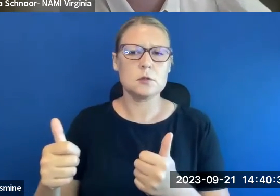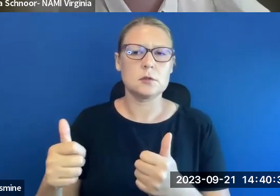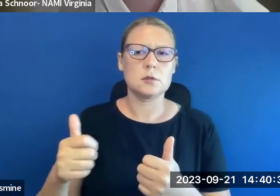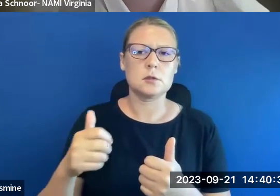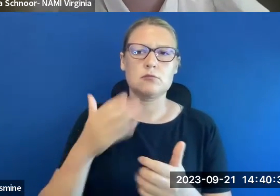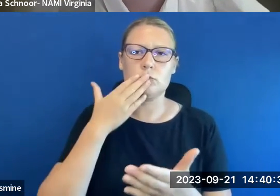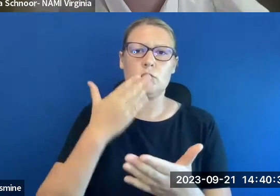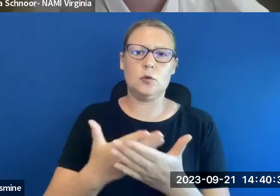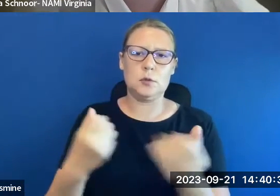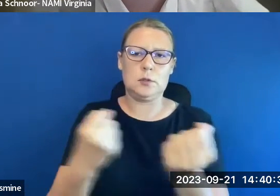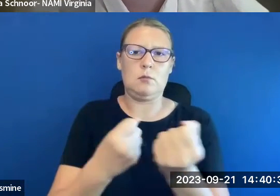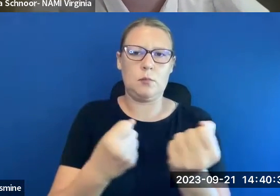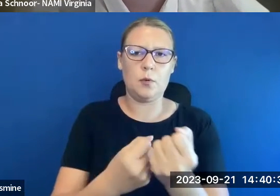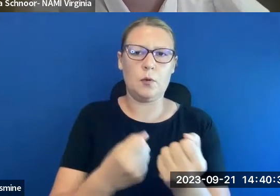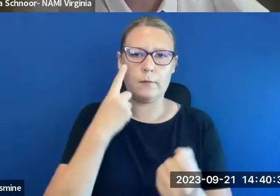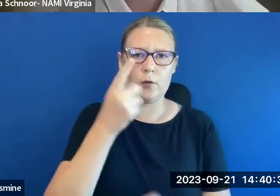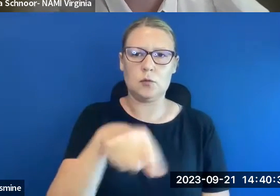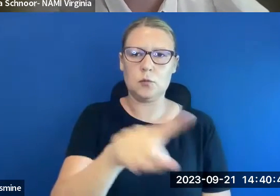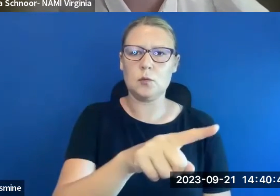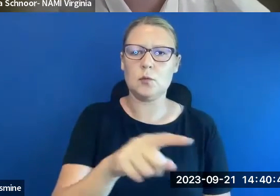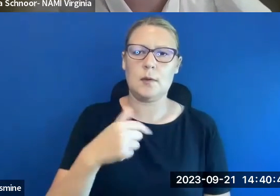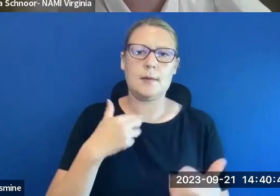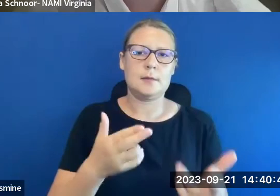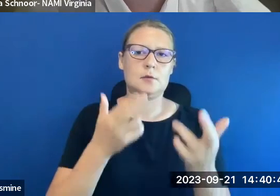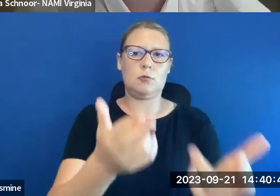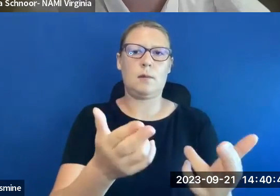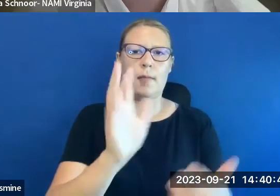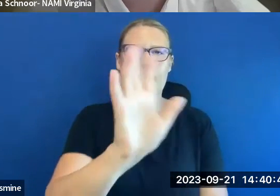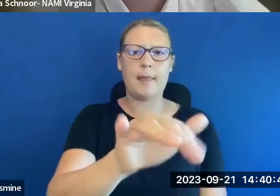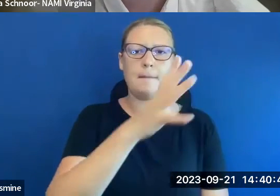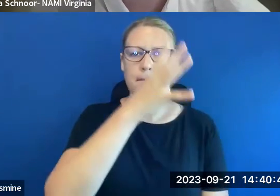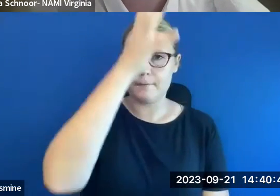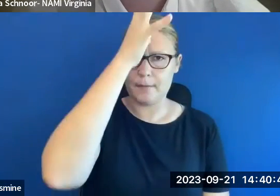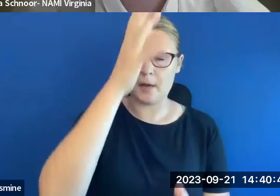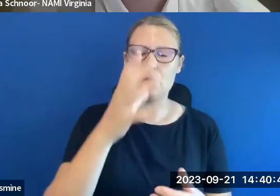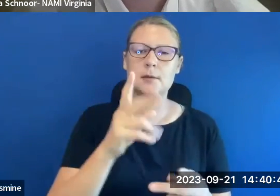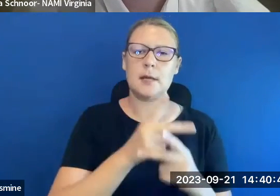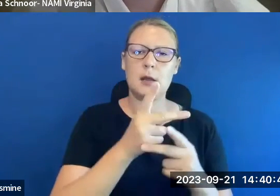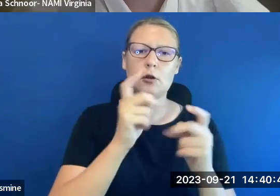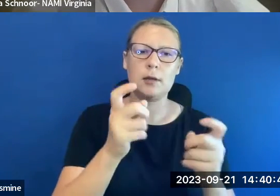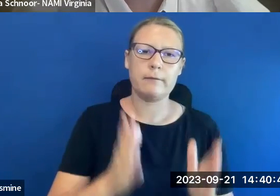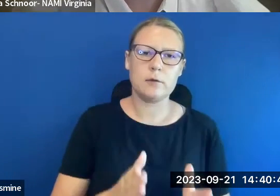would suggest to a parent or a caregiver who is immediately dealing with a situation like that.